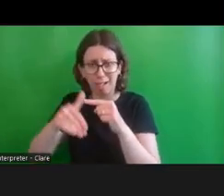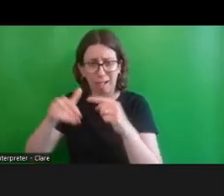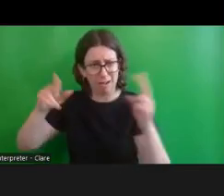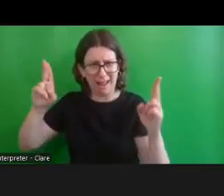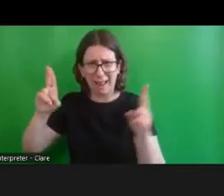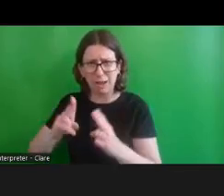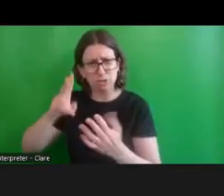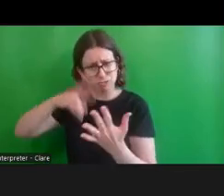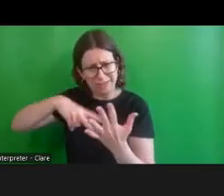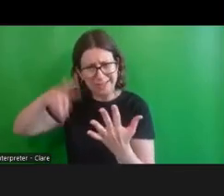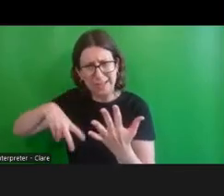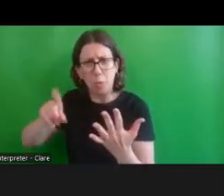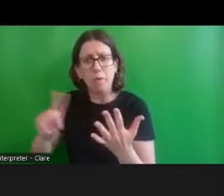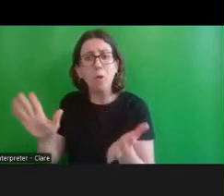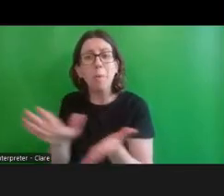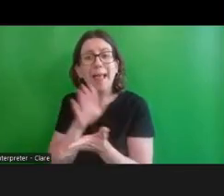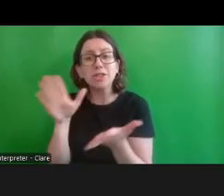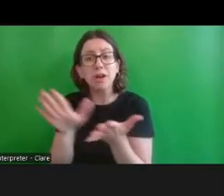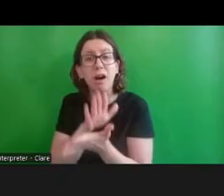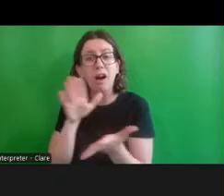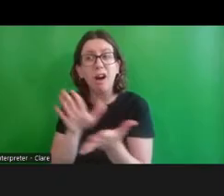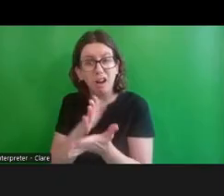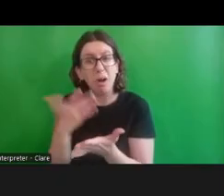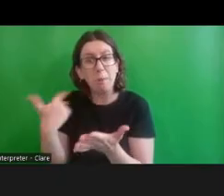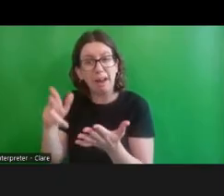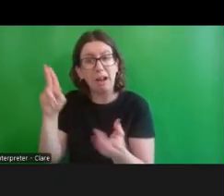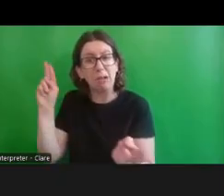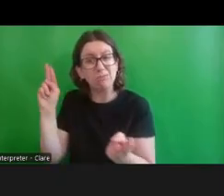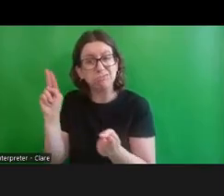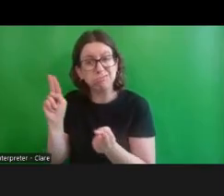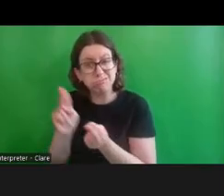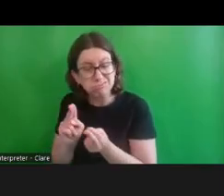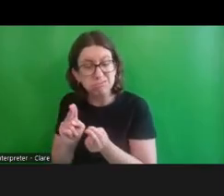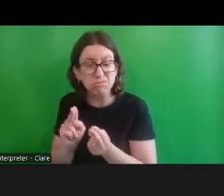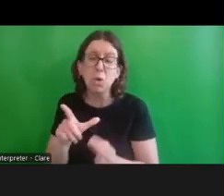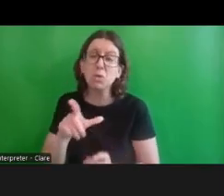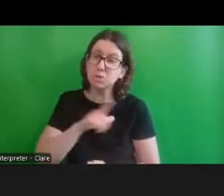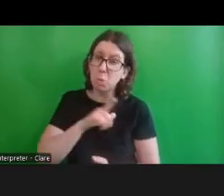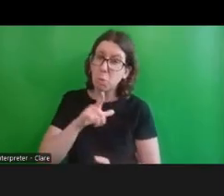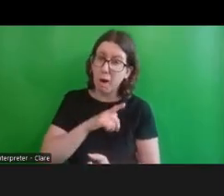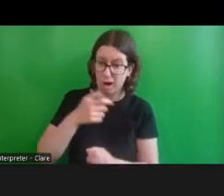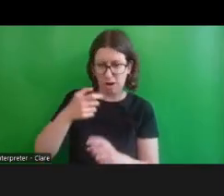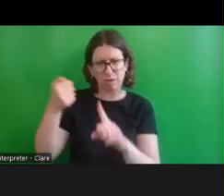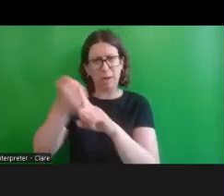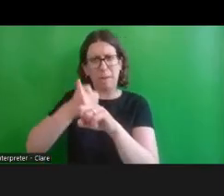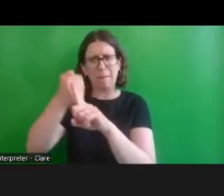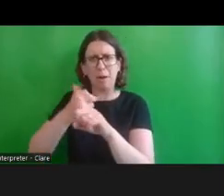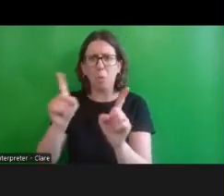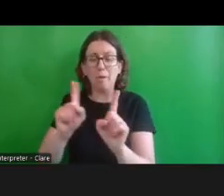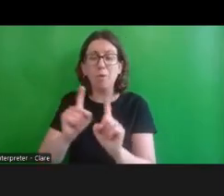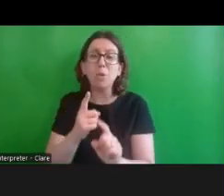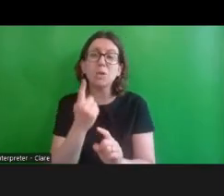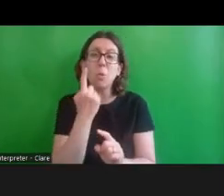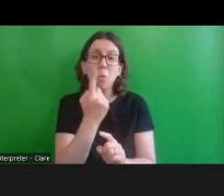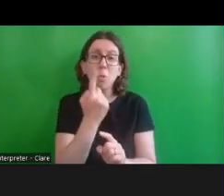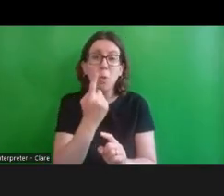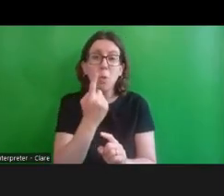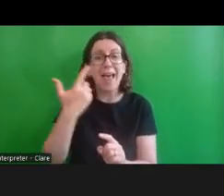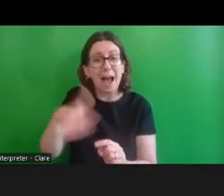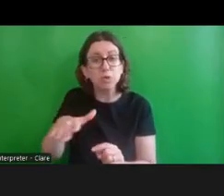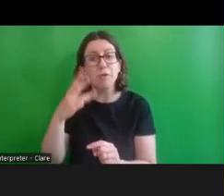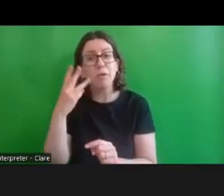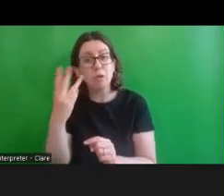pleasure. And why are we doing this? Well, I think at its heart is the fact that just 1 in 3 children say they enjoy